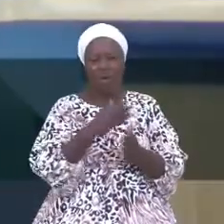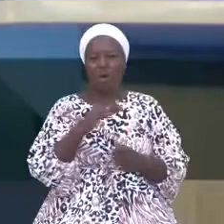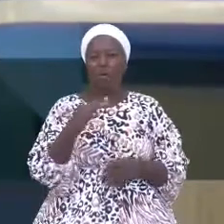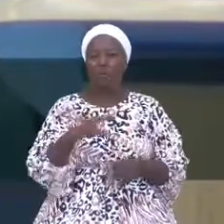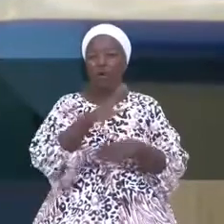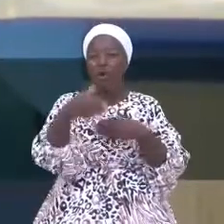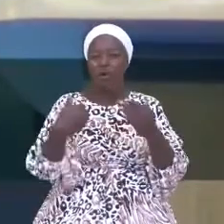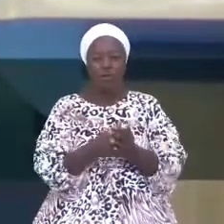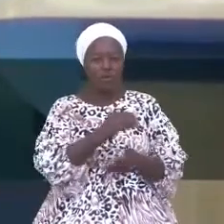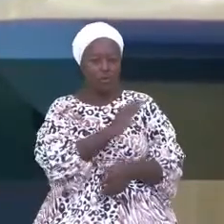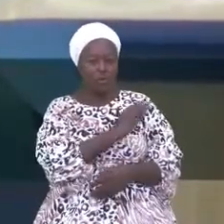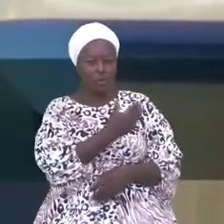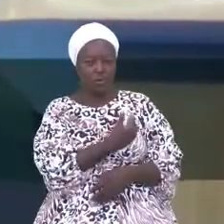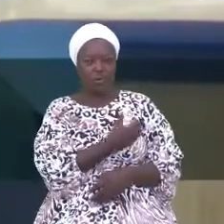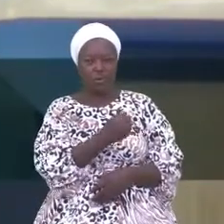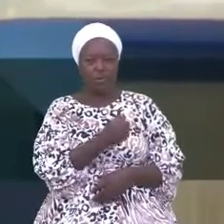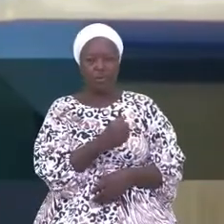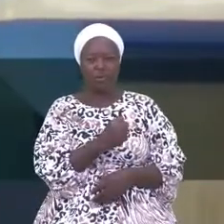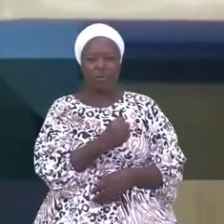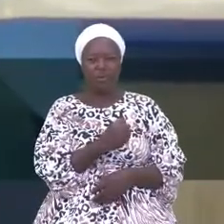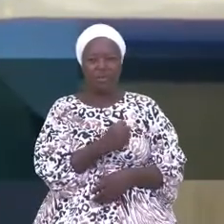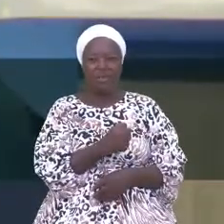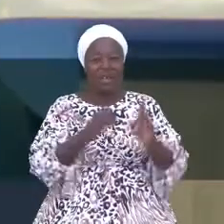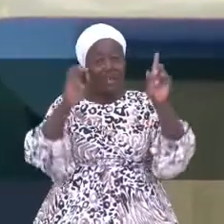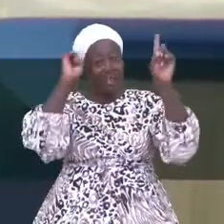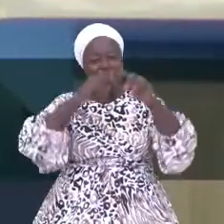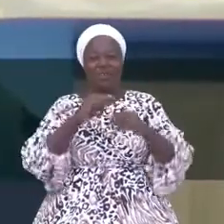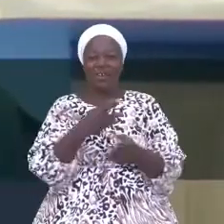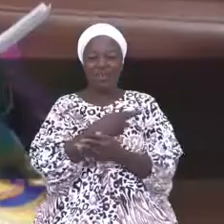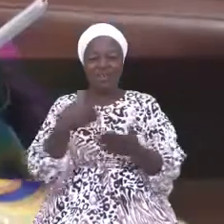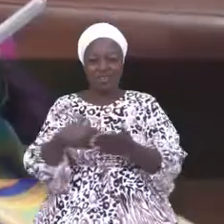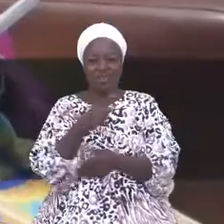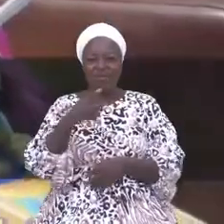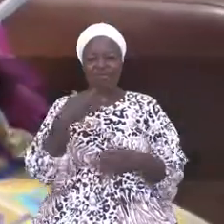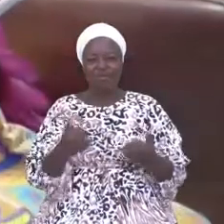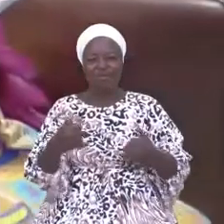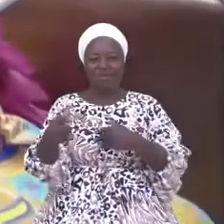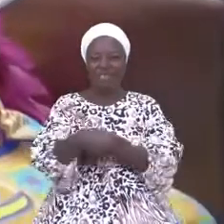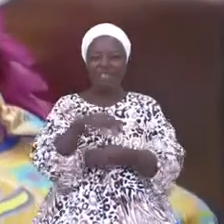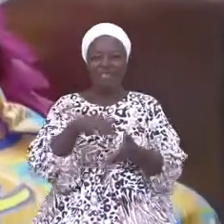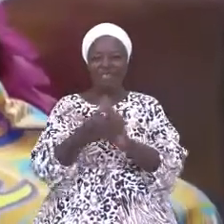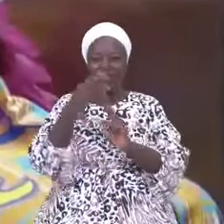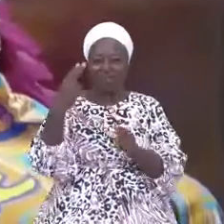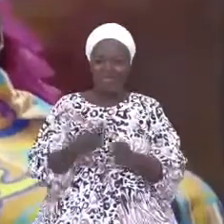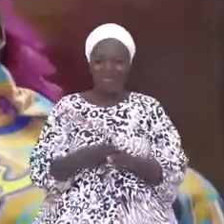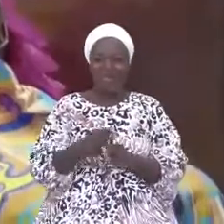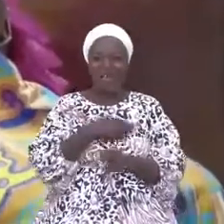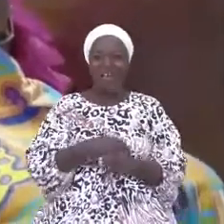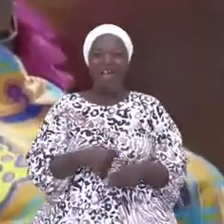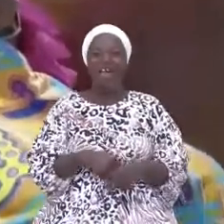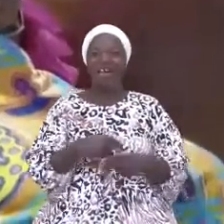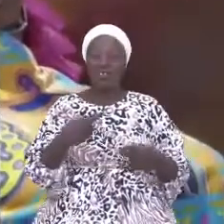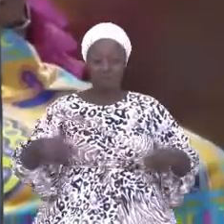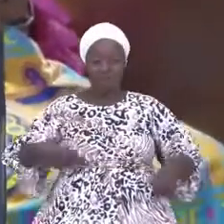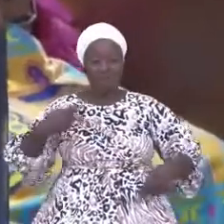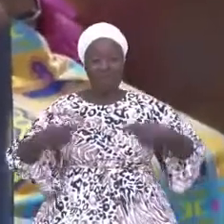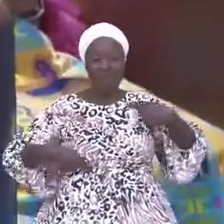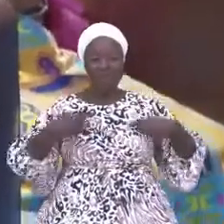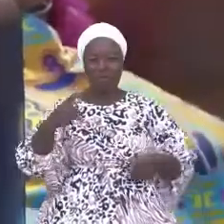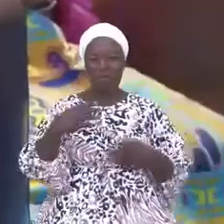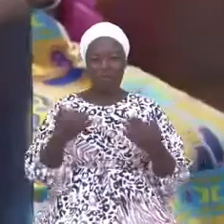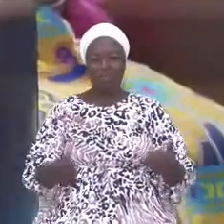of all souls. He will renew you today. Yes. He'll revive you today. Yes. He